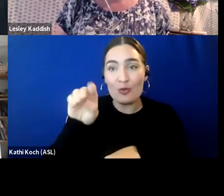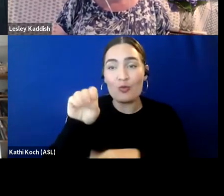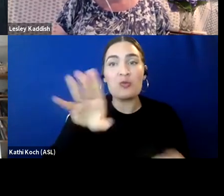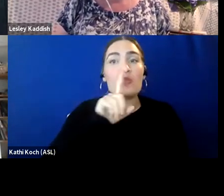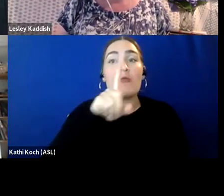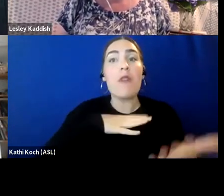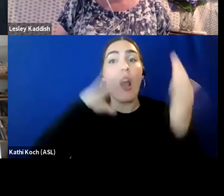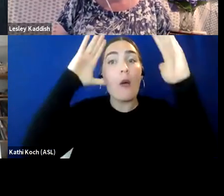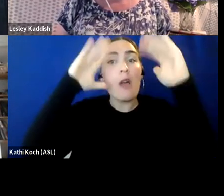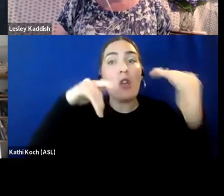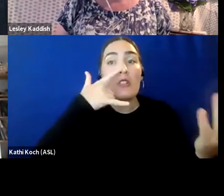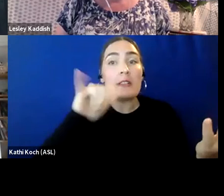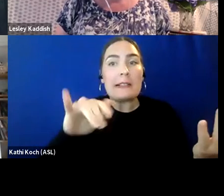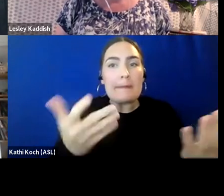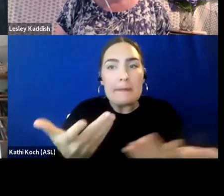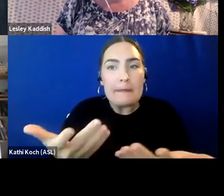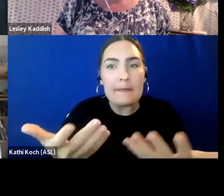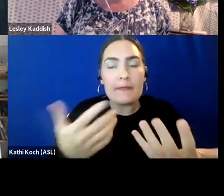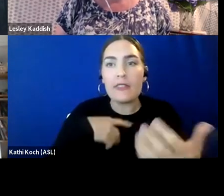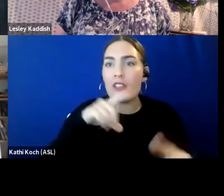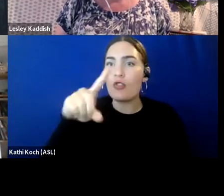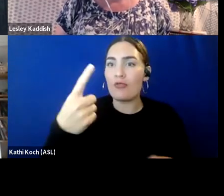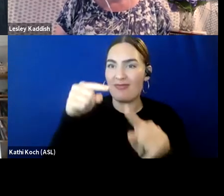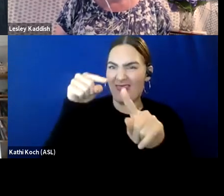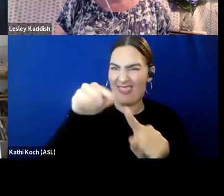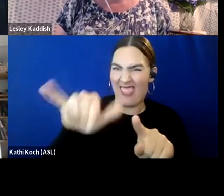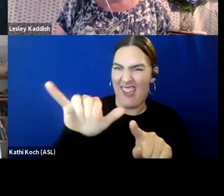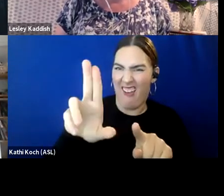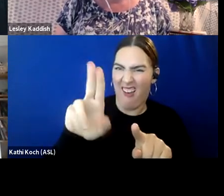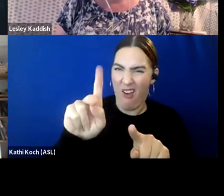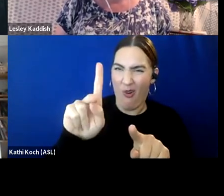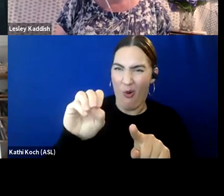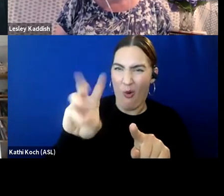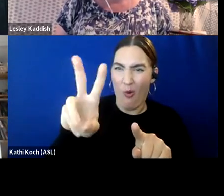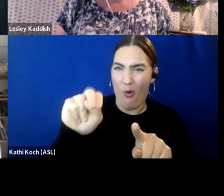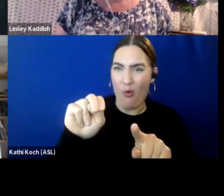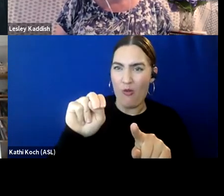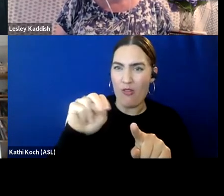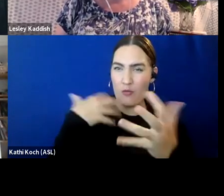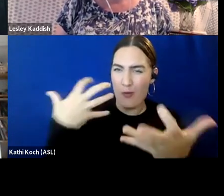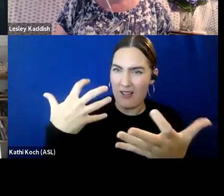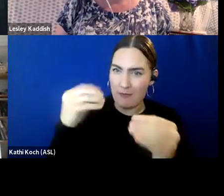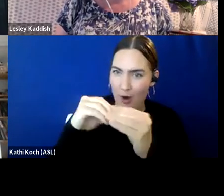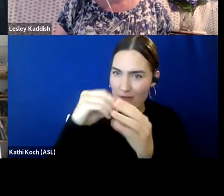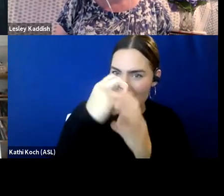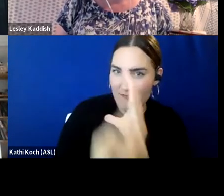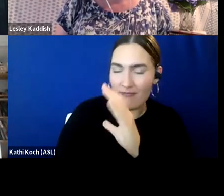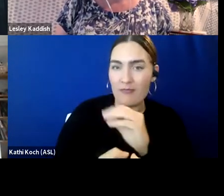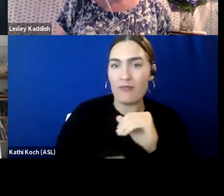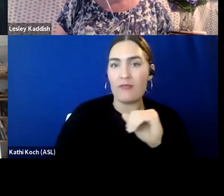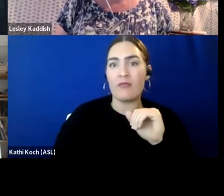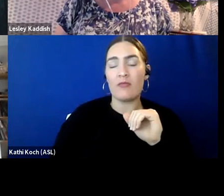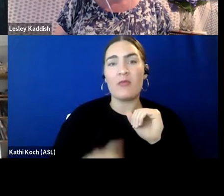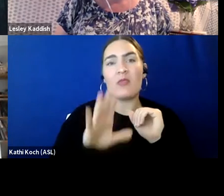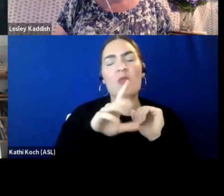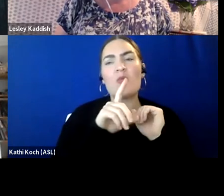really. I just wanted to explore the unknown. And I do remember saying to Rebecca that, oh my